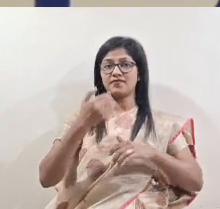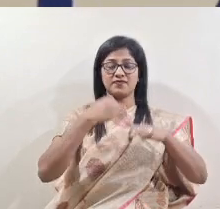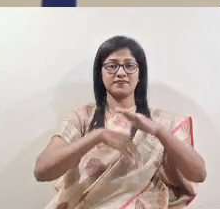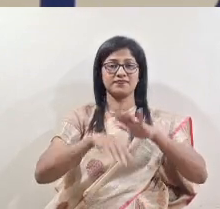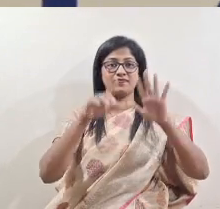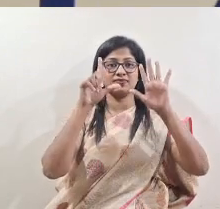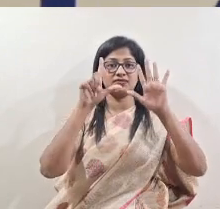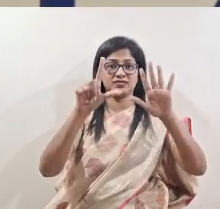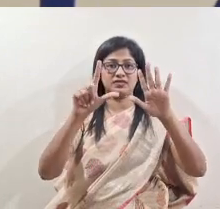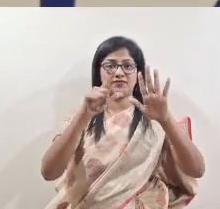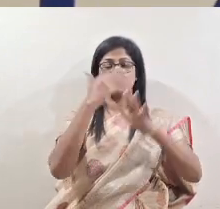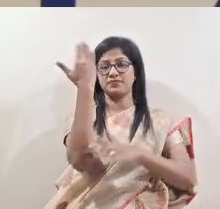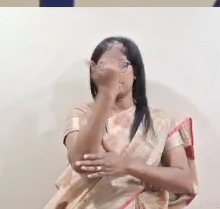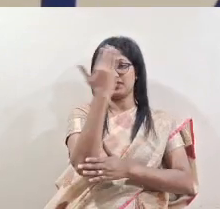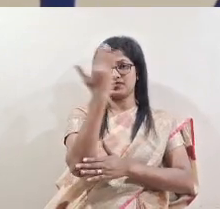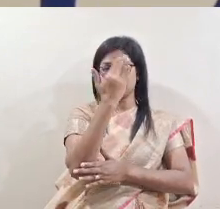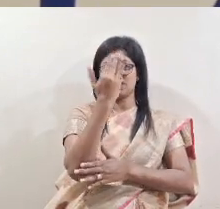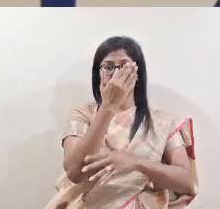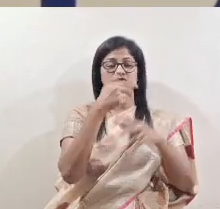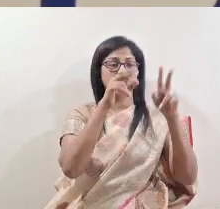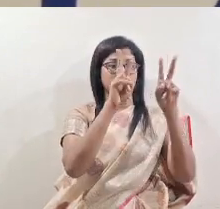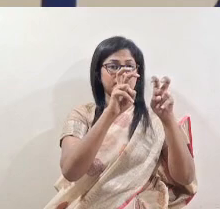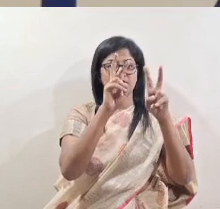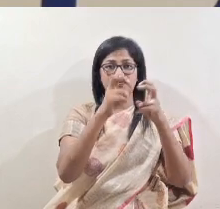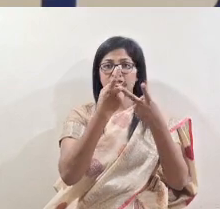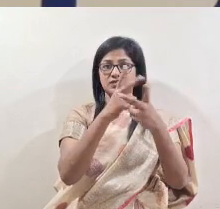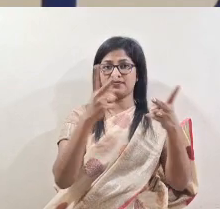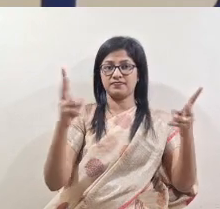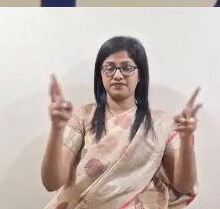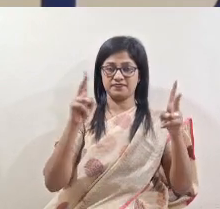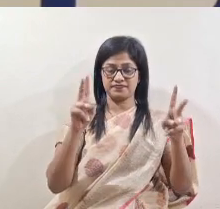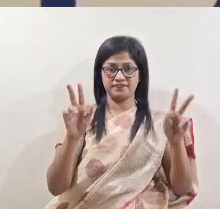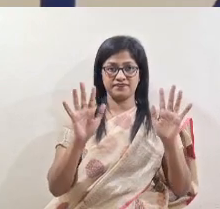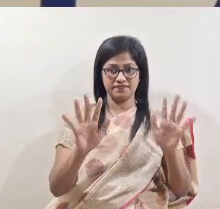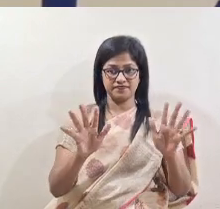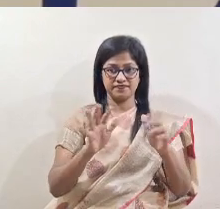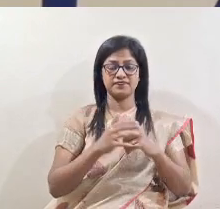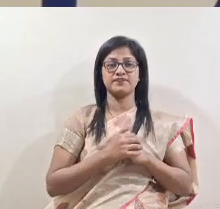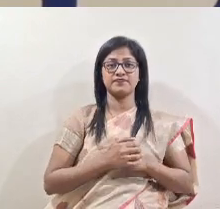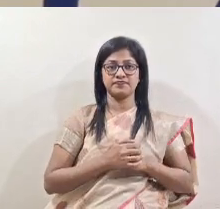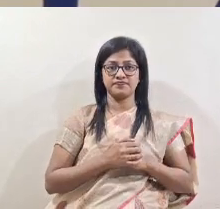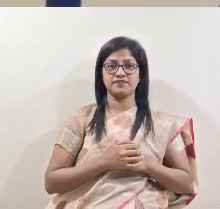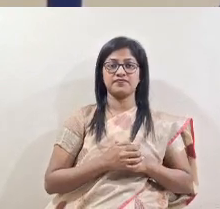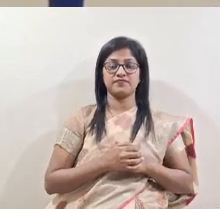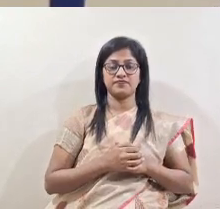7 presentations in it, which are covering different aspects of